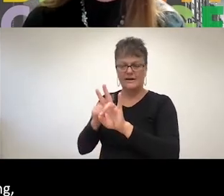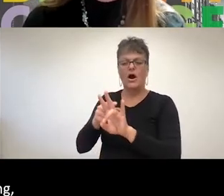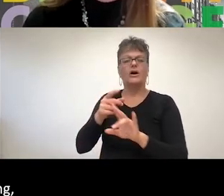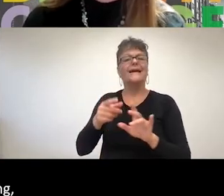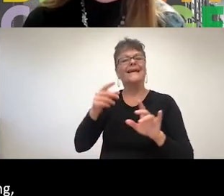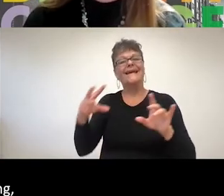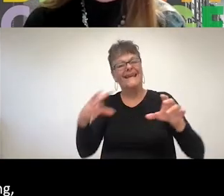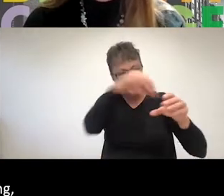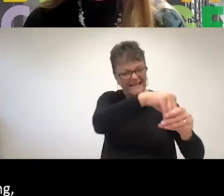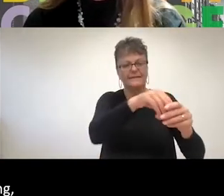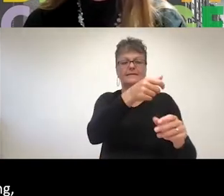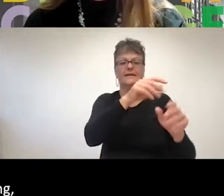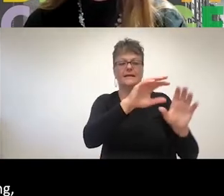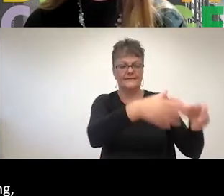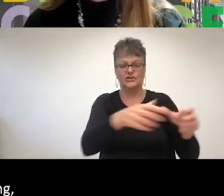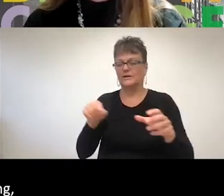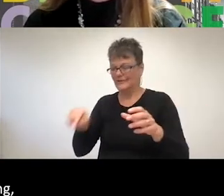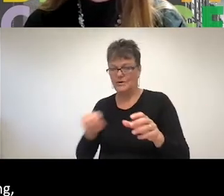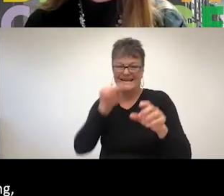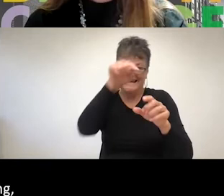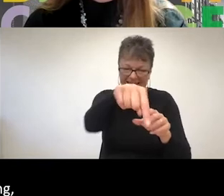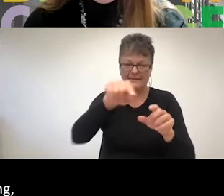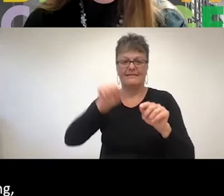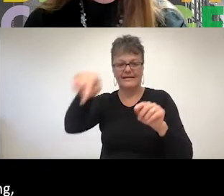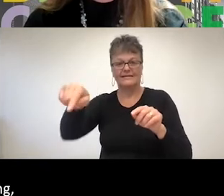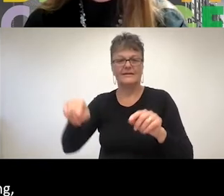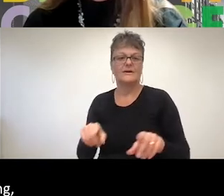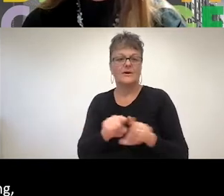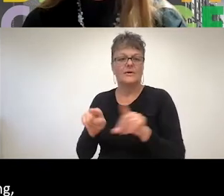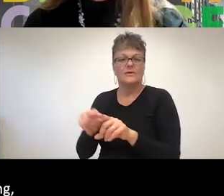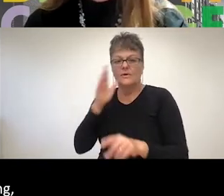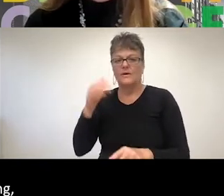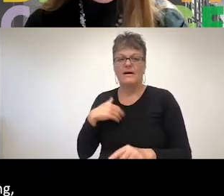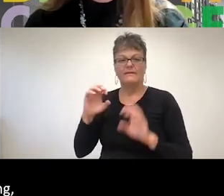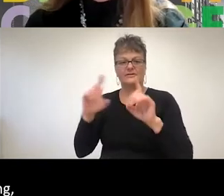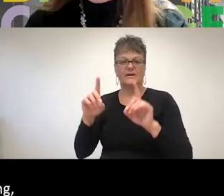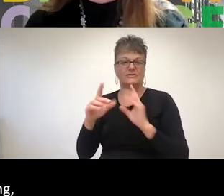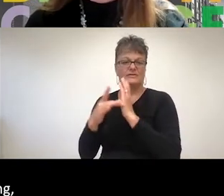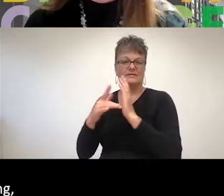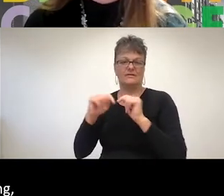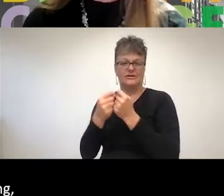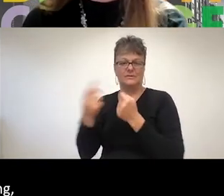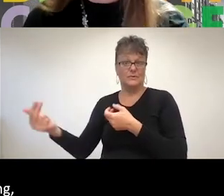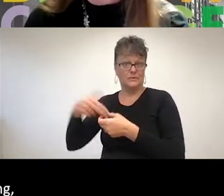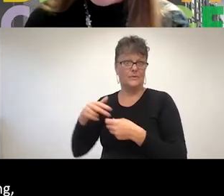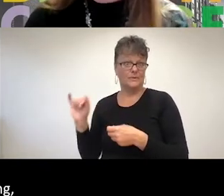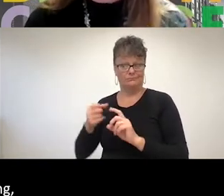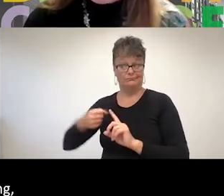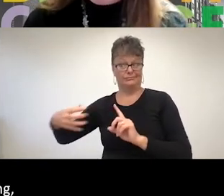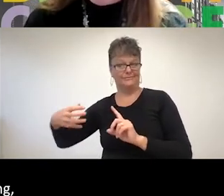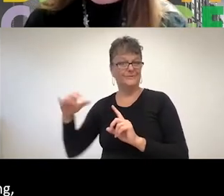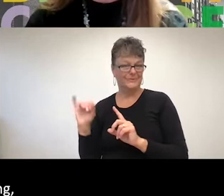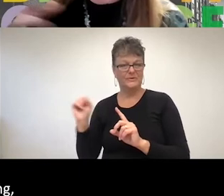team join the TLX this fall as well. So lots to look forward to in the weeks